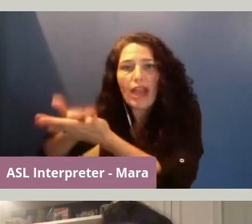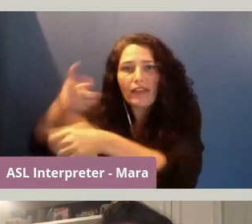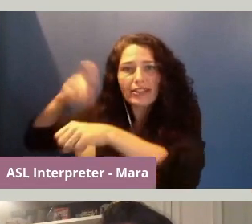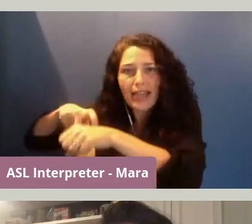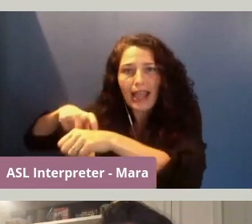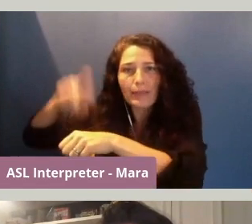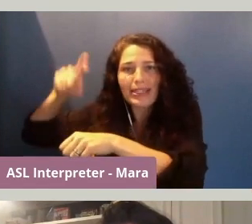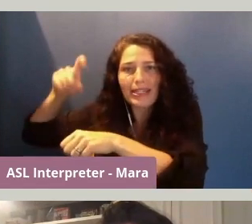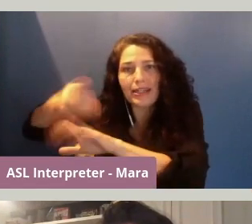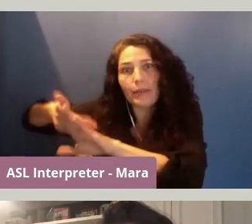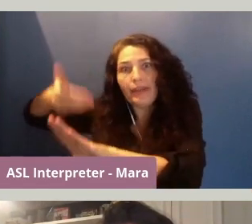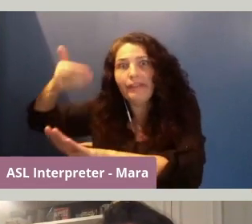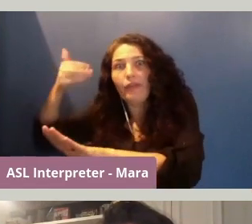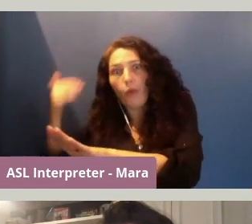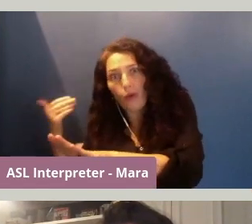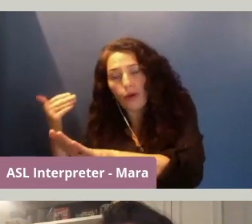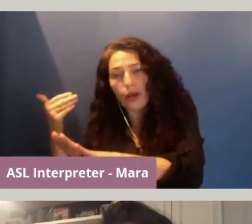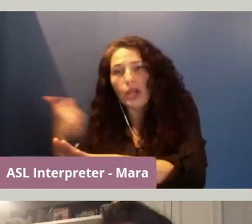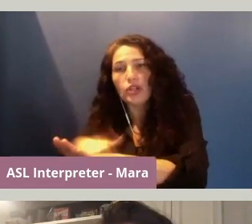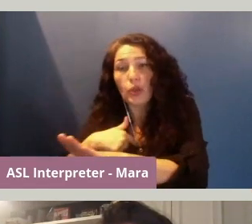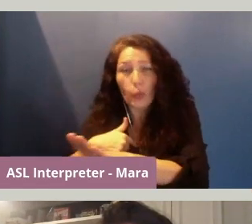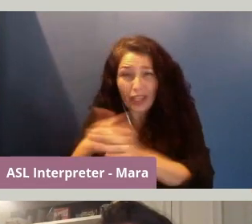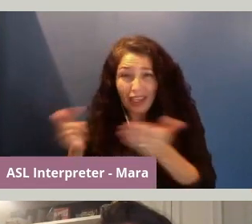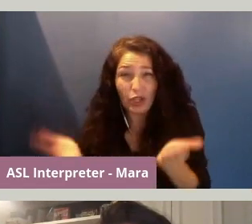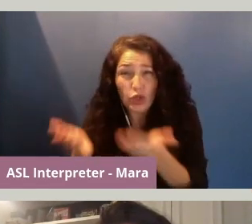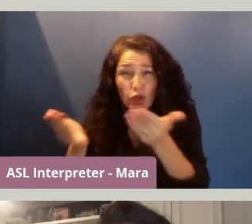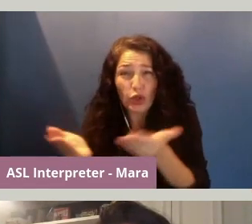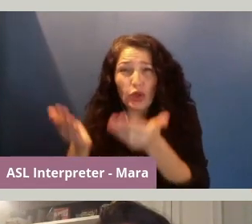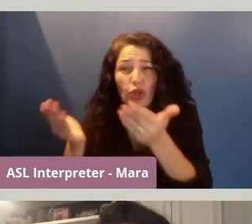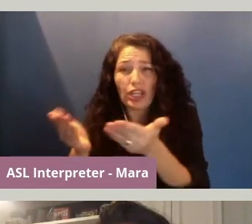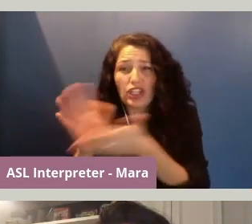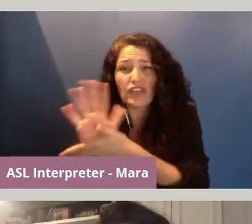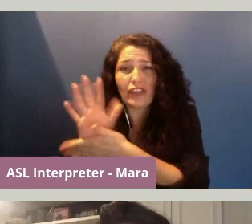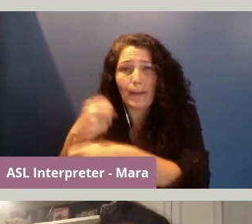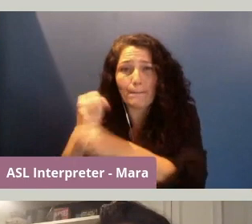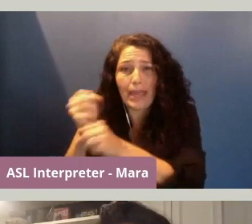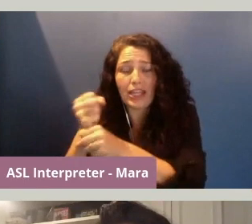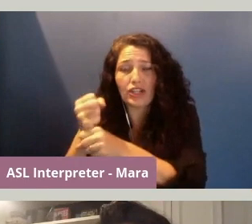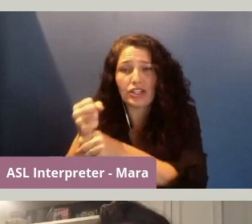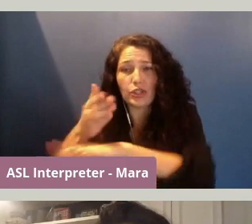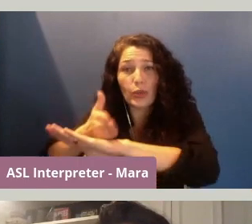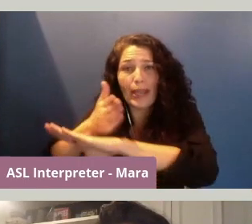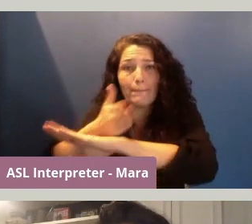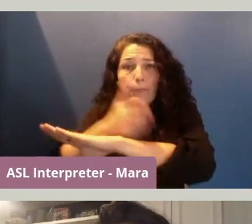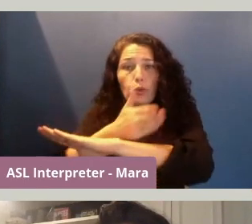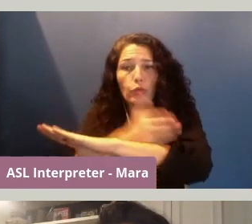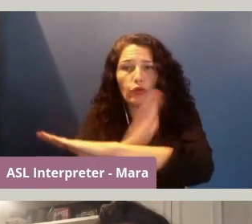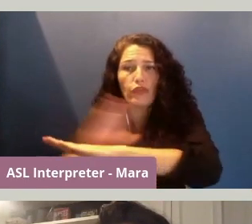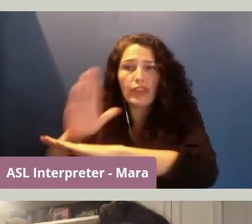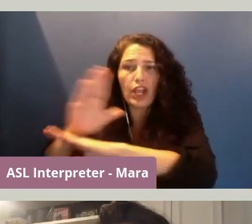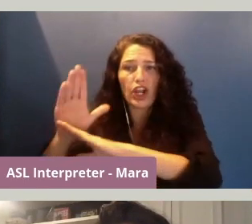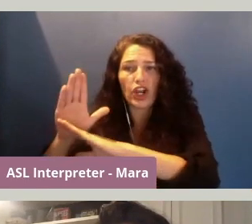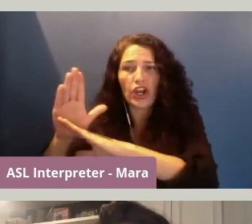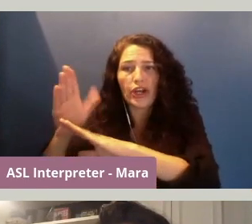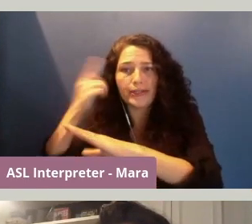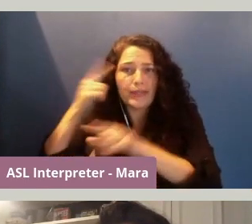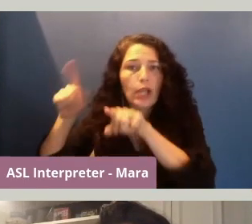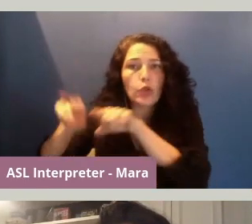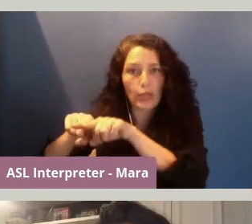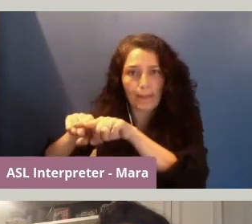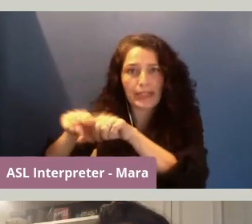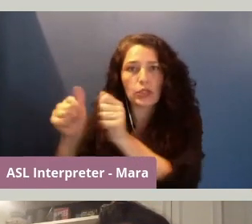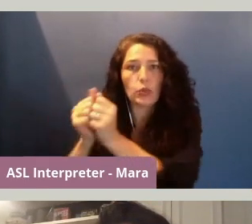soft money. One way that we look at it is encouraging filmmakers to better the terms as far as crediting